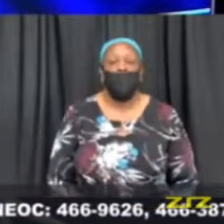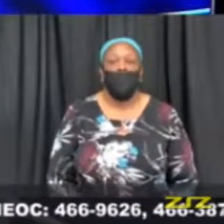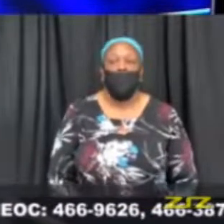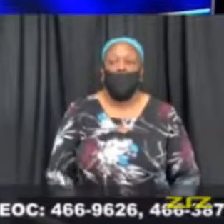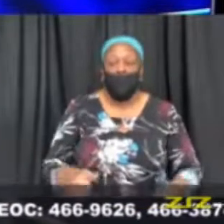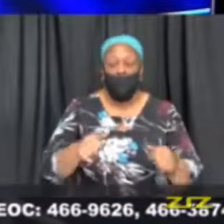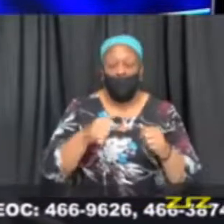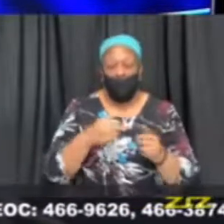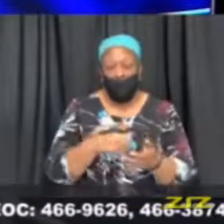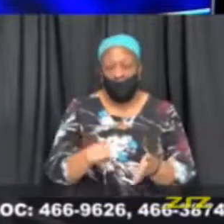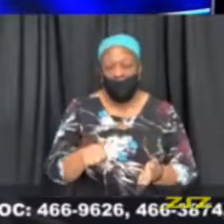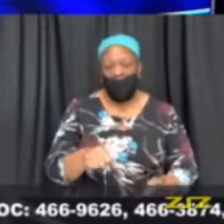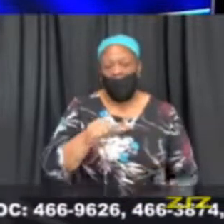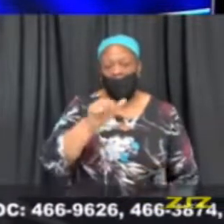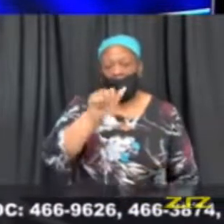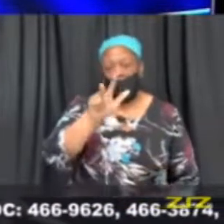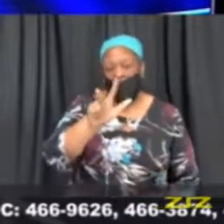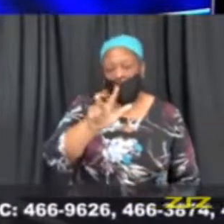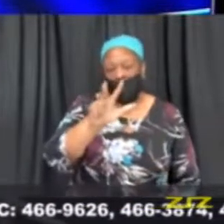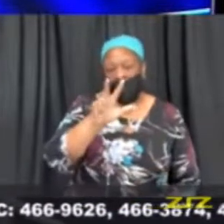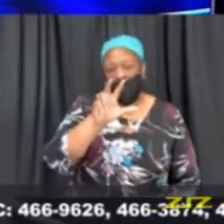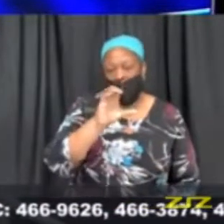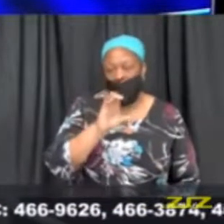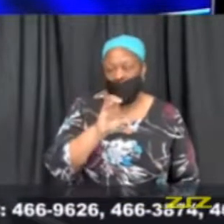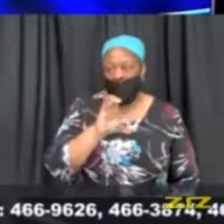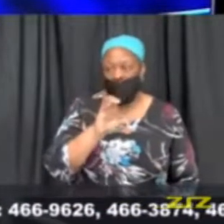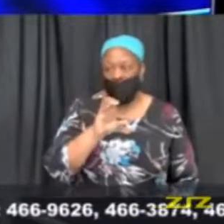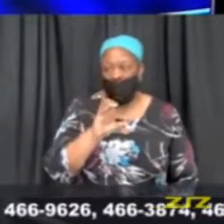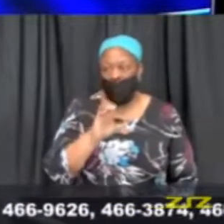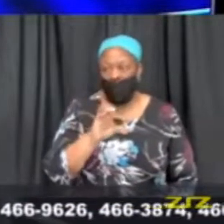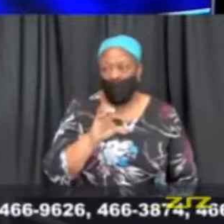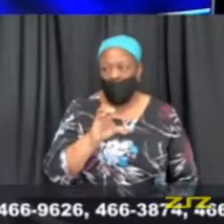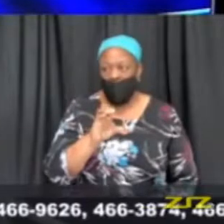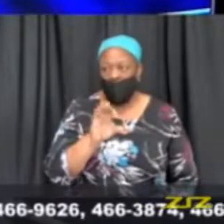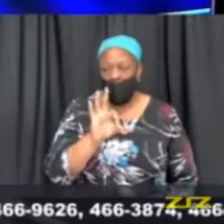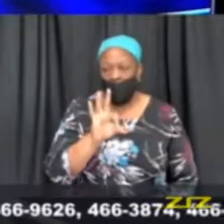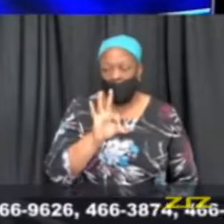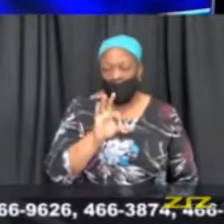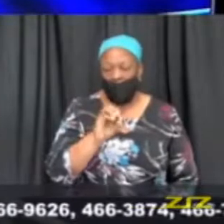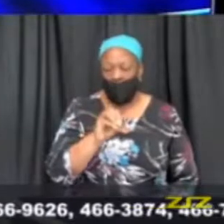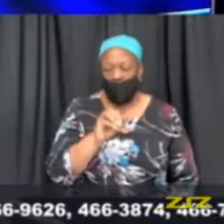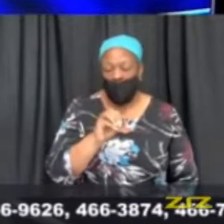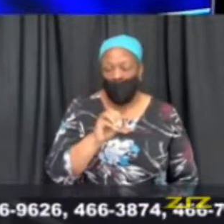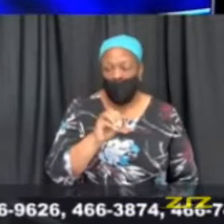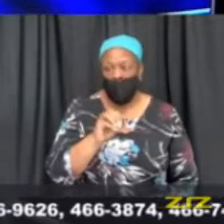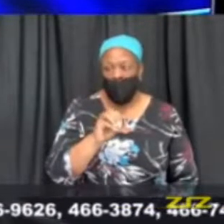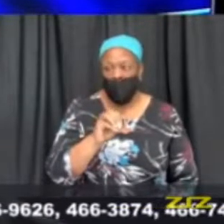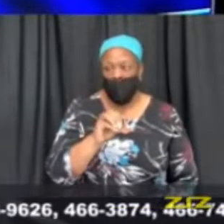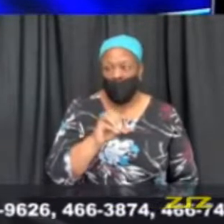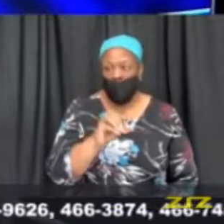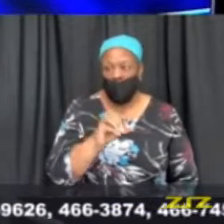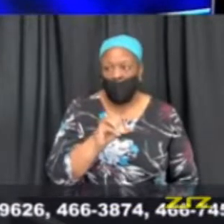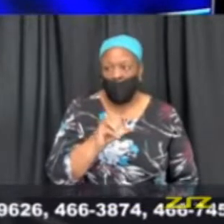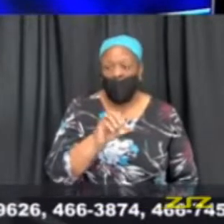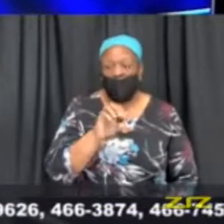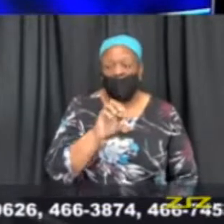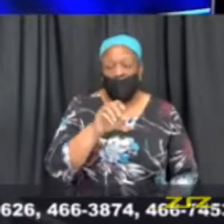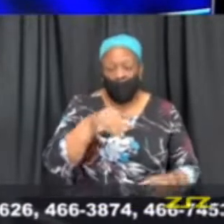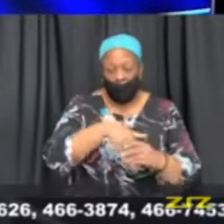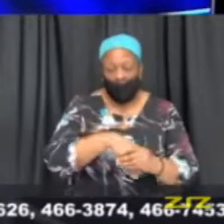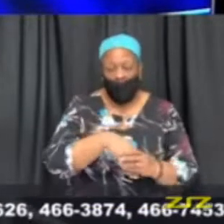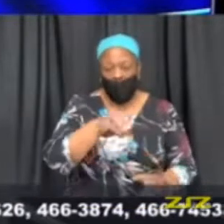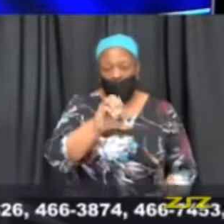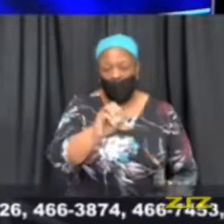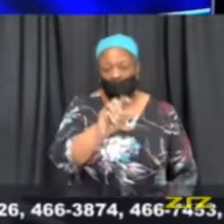stay. Again, I advise persons going to the Ocean Terrace Inn, that's the OTI in quarantine